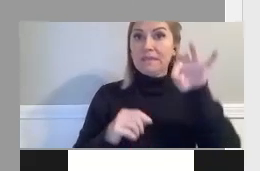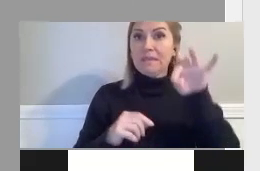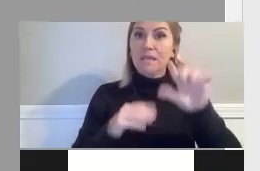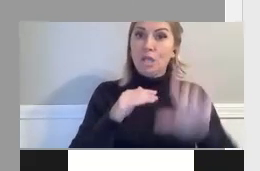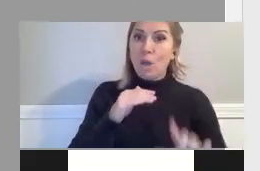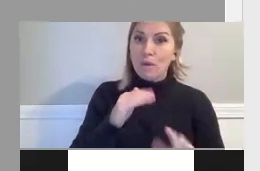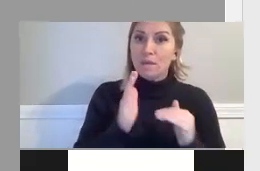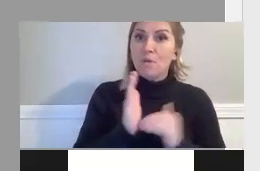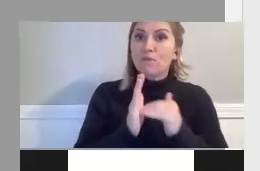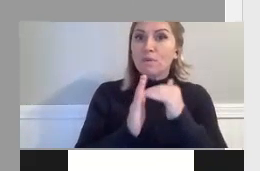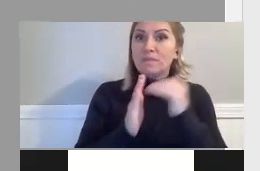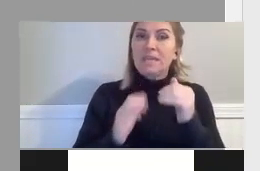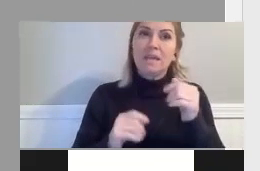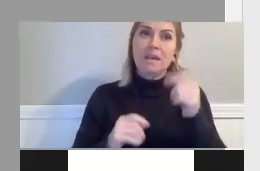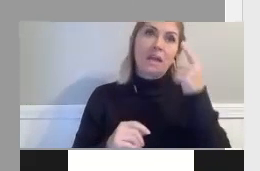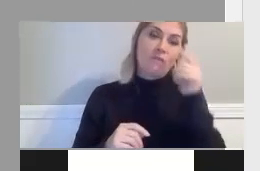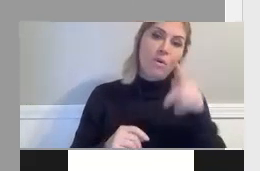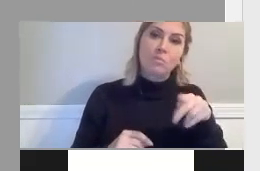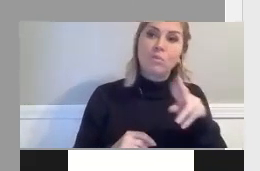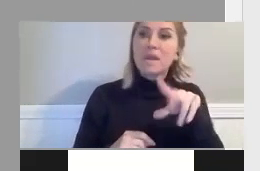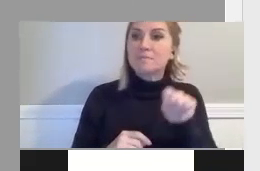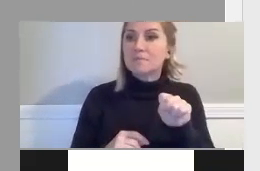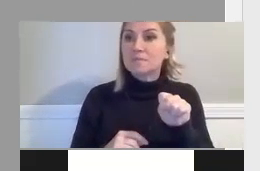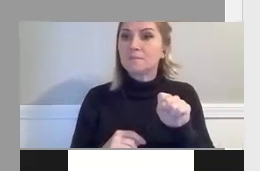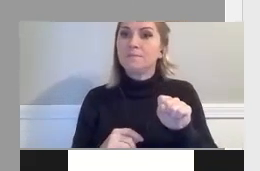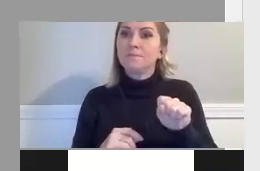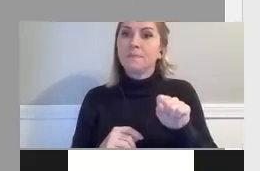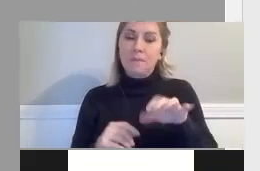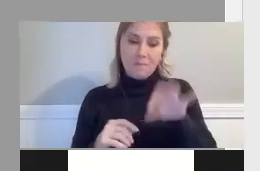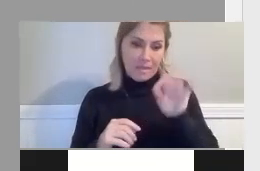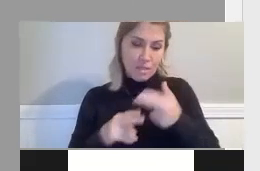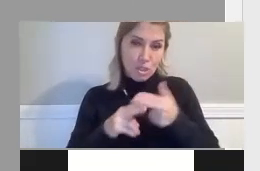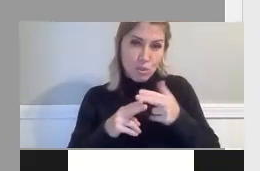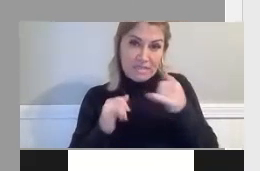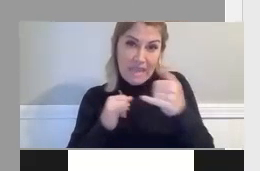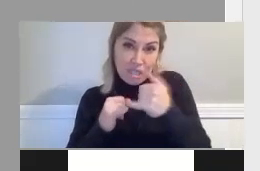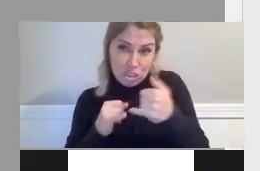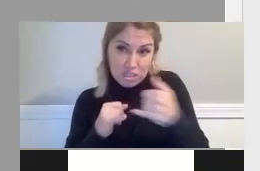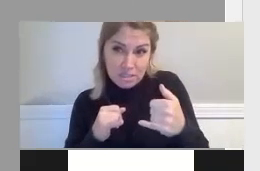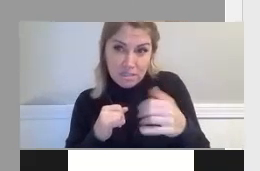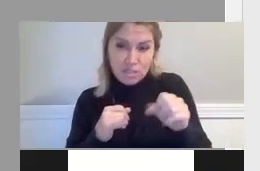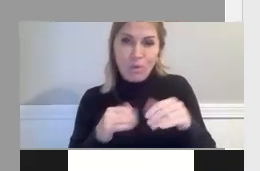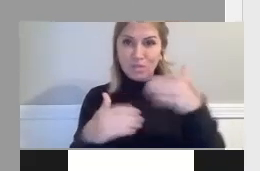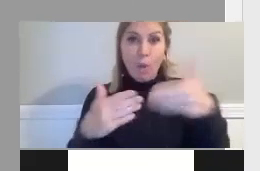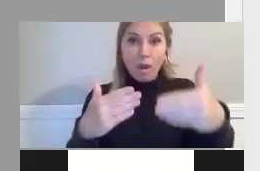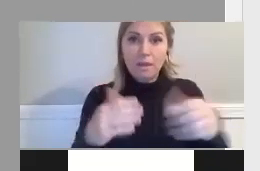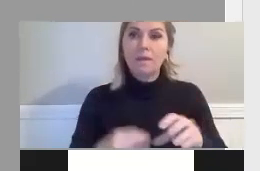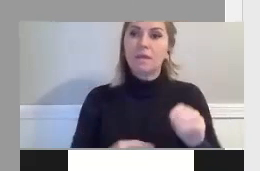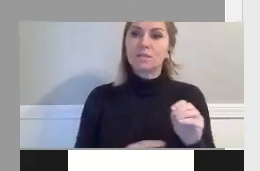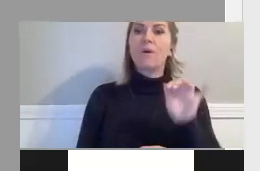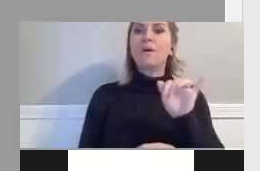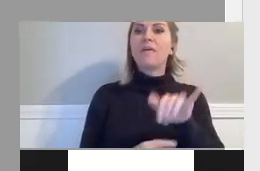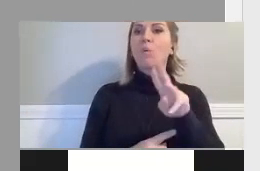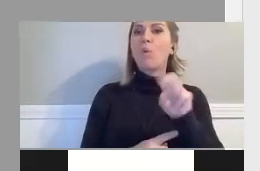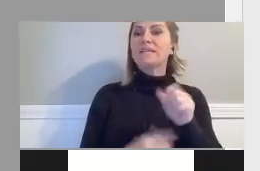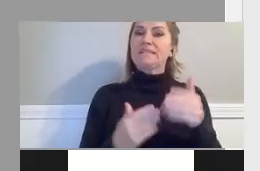In case of prims, we were picking the closest most shortest edge, and so on. Right. So that was an